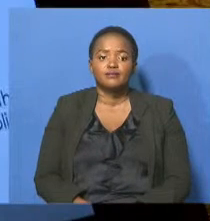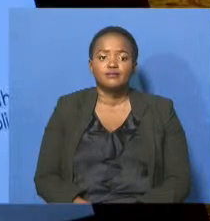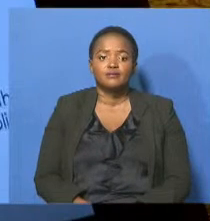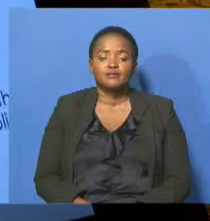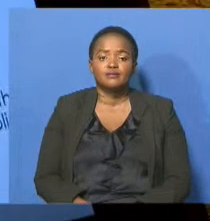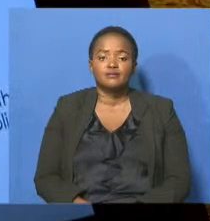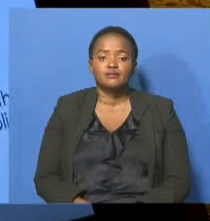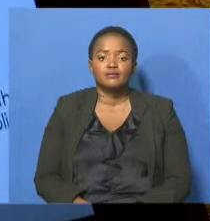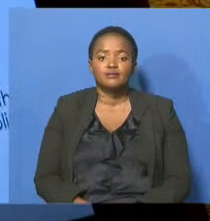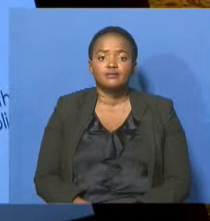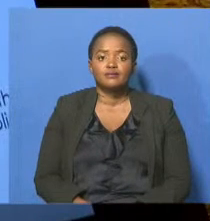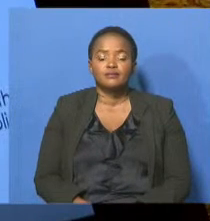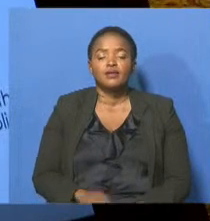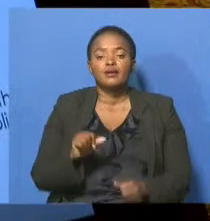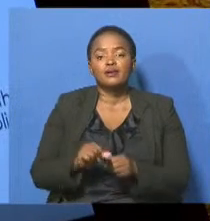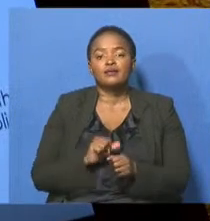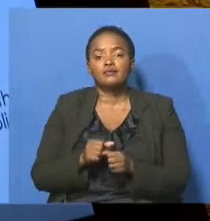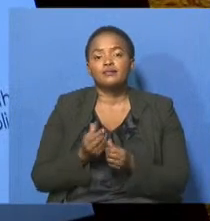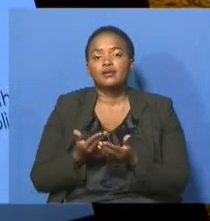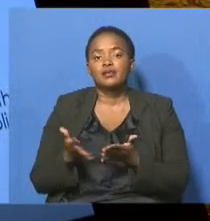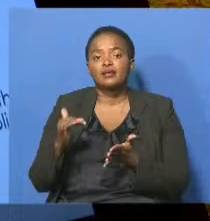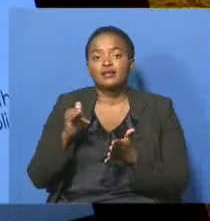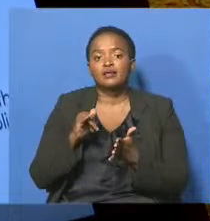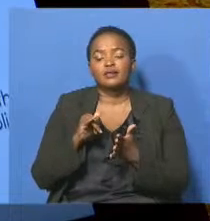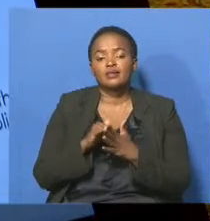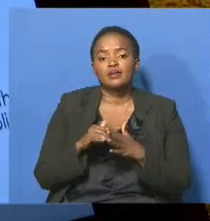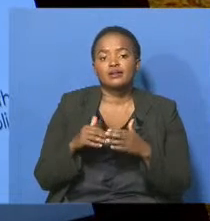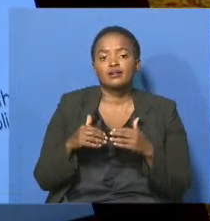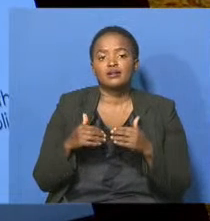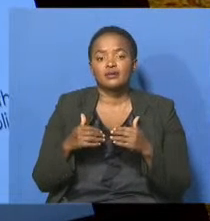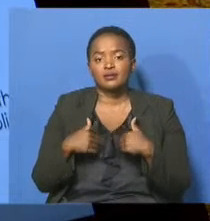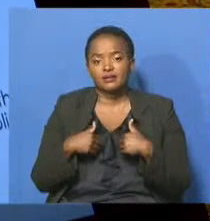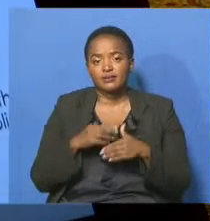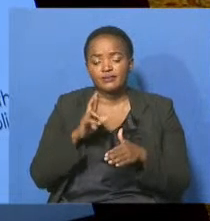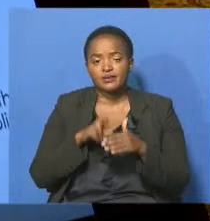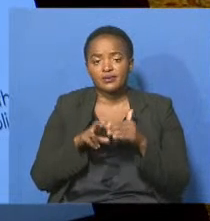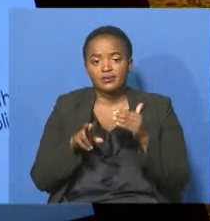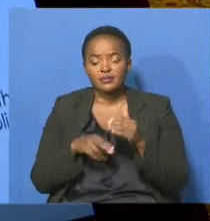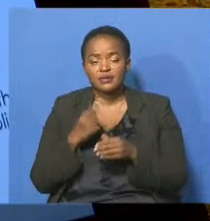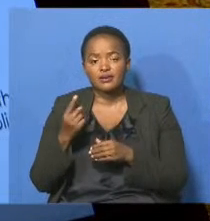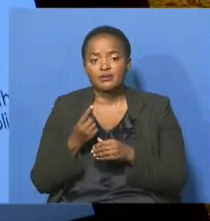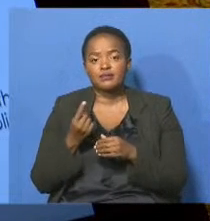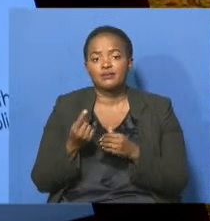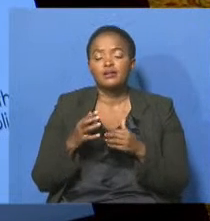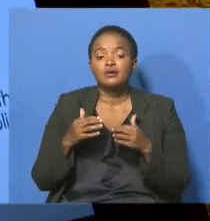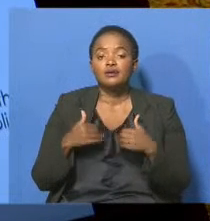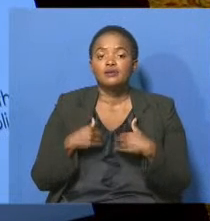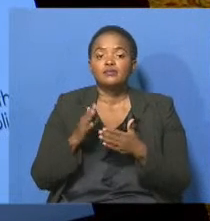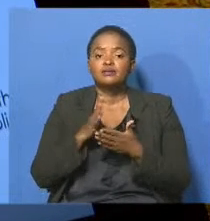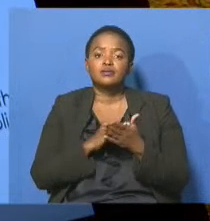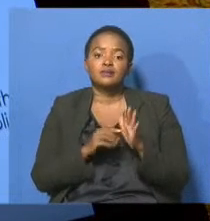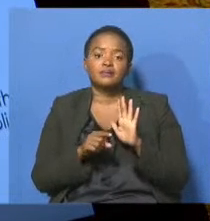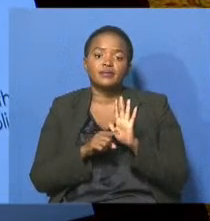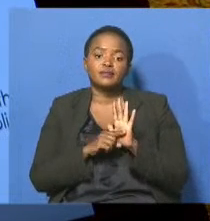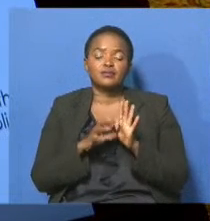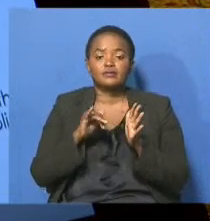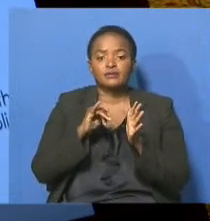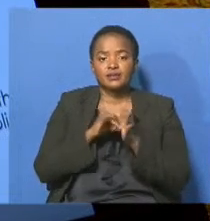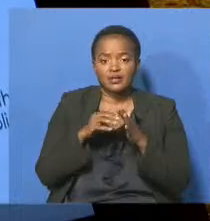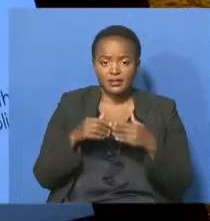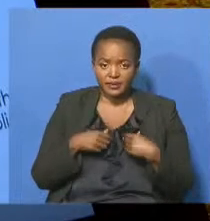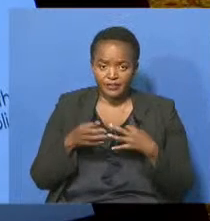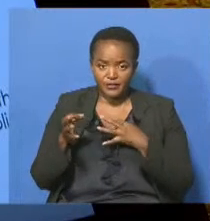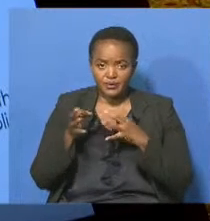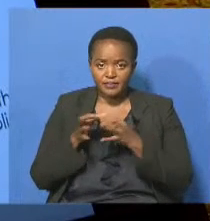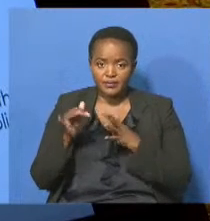But of course, everything that is positives always has its own negatives. I have also